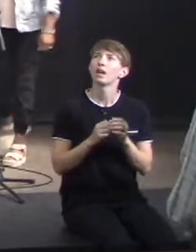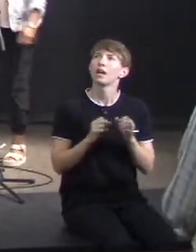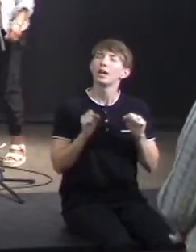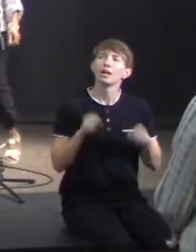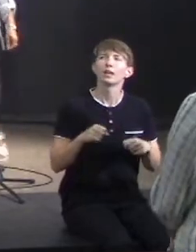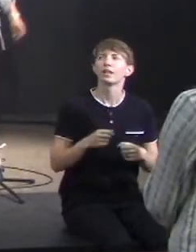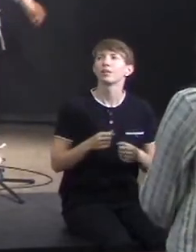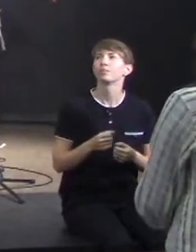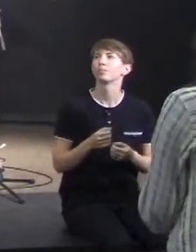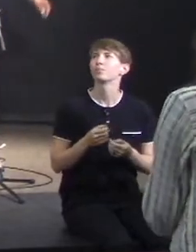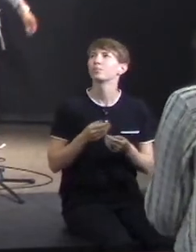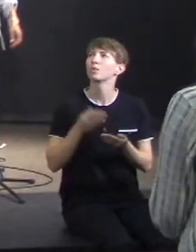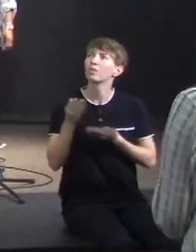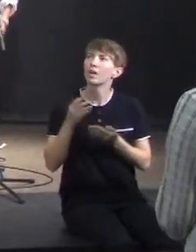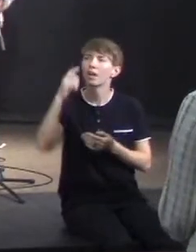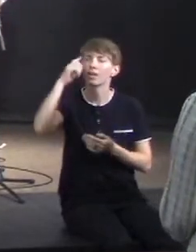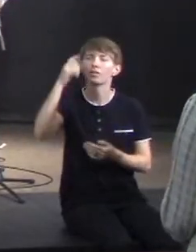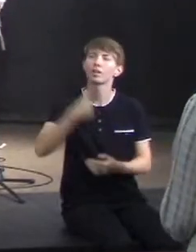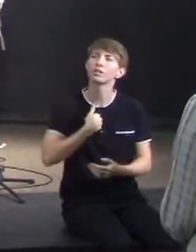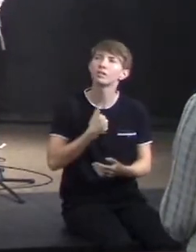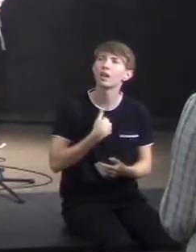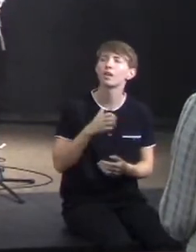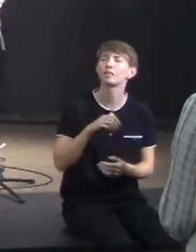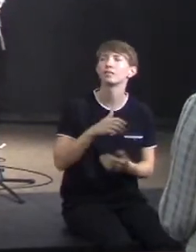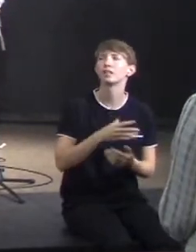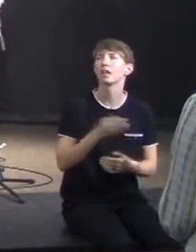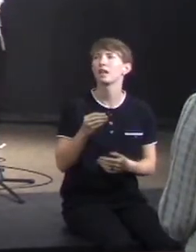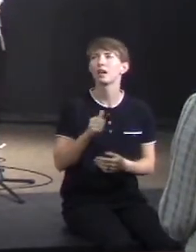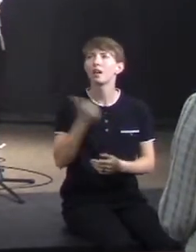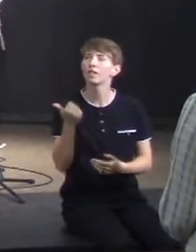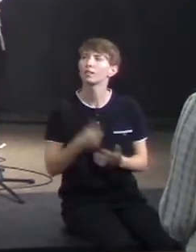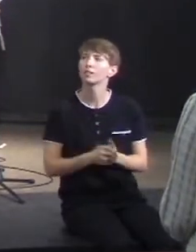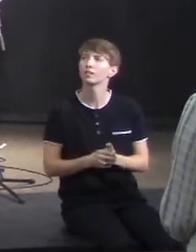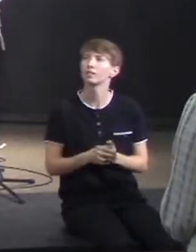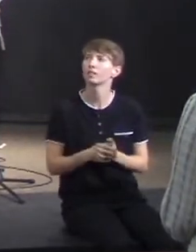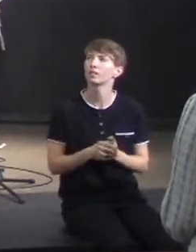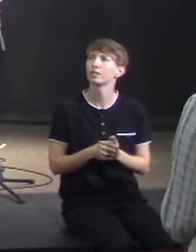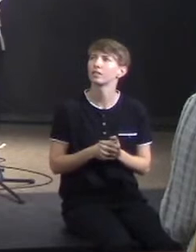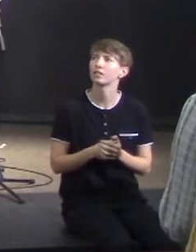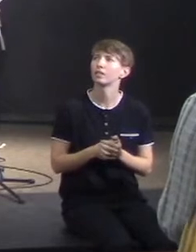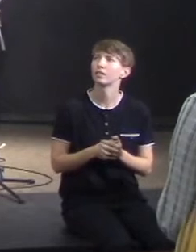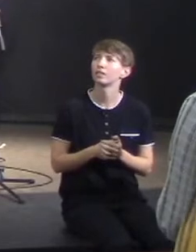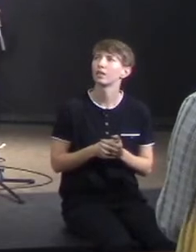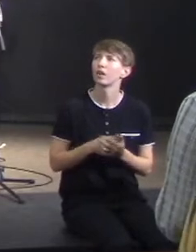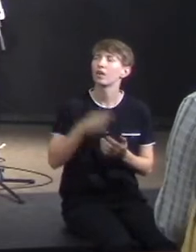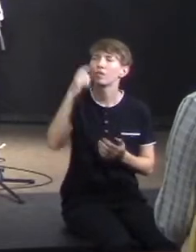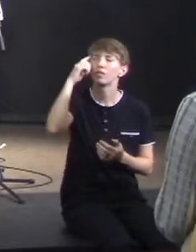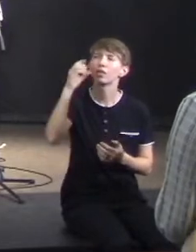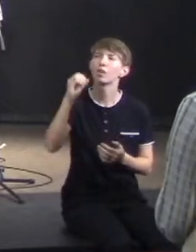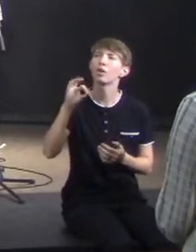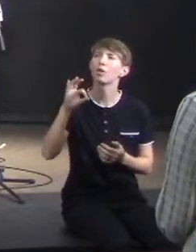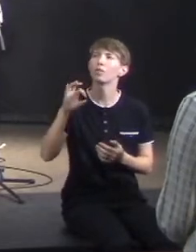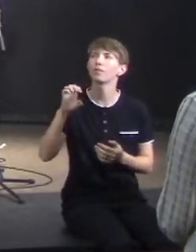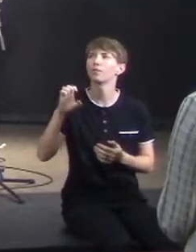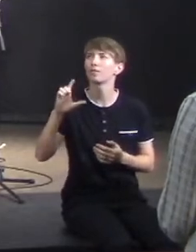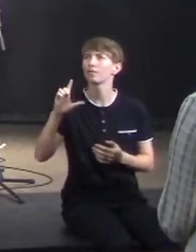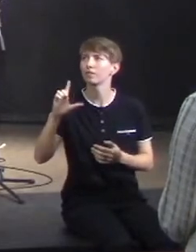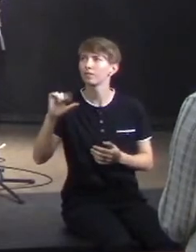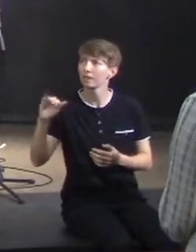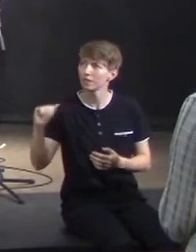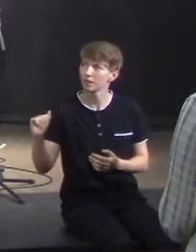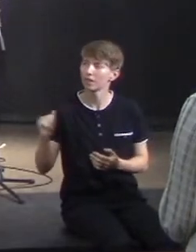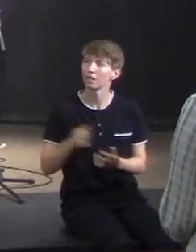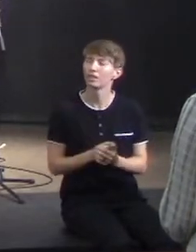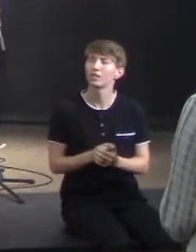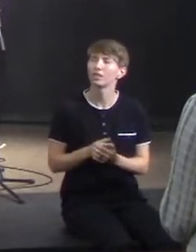and being able to provide for others, Lord. I pray right now for, really quick, Ophelia, who is, I believe, in the